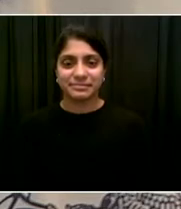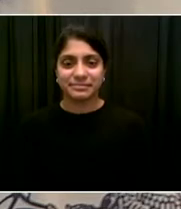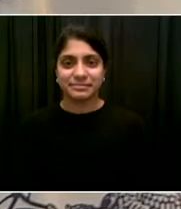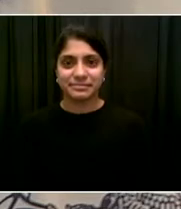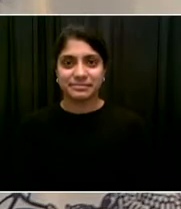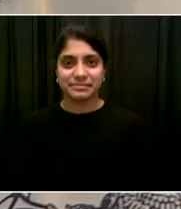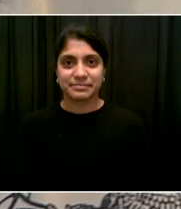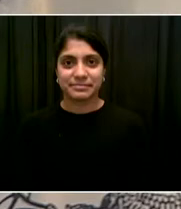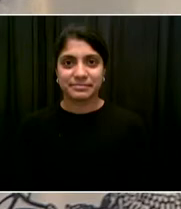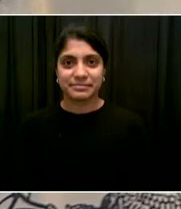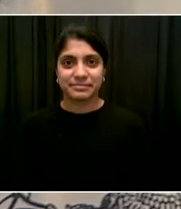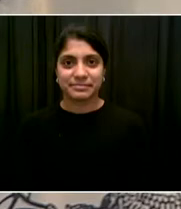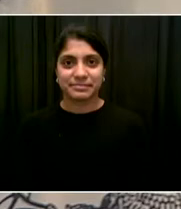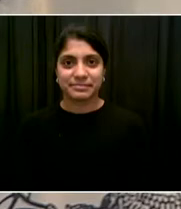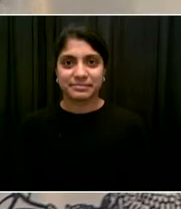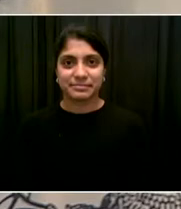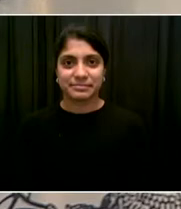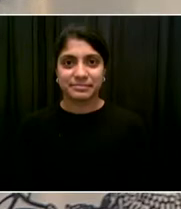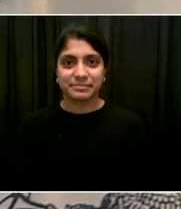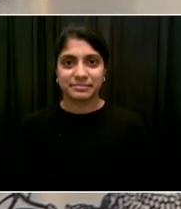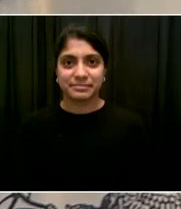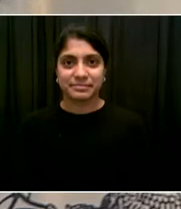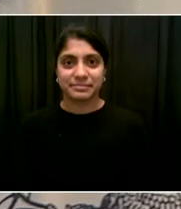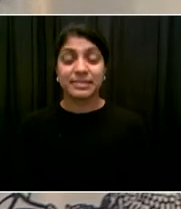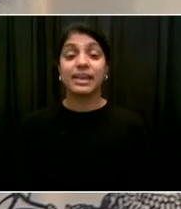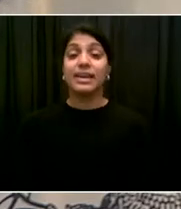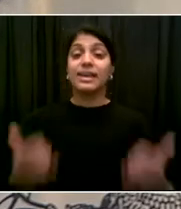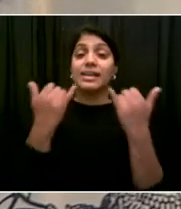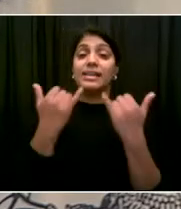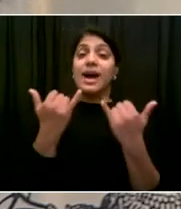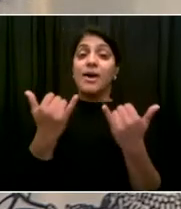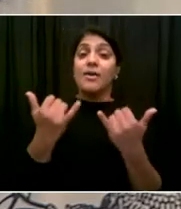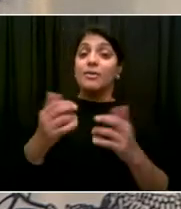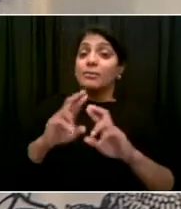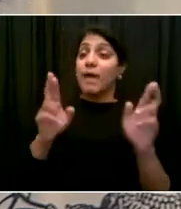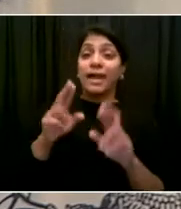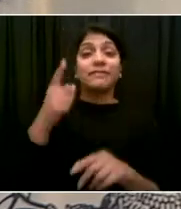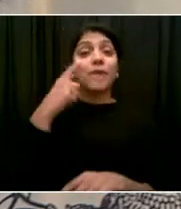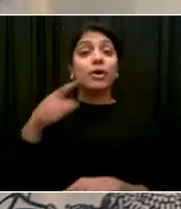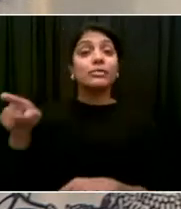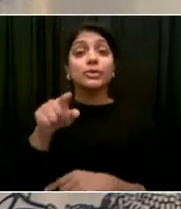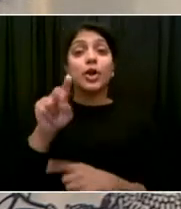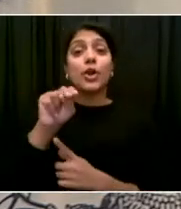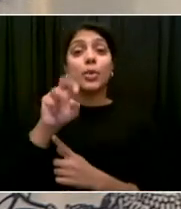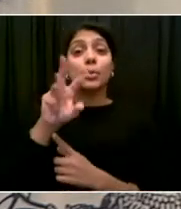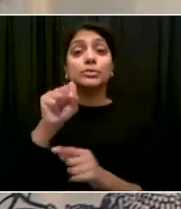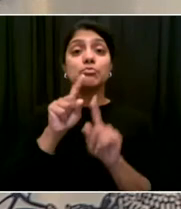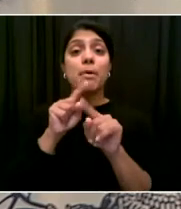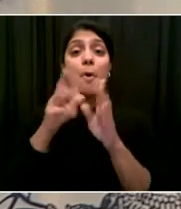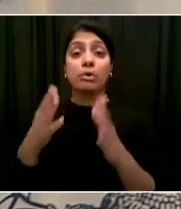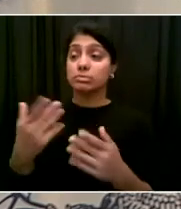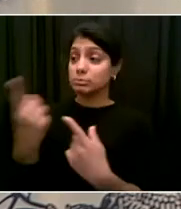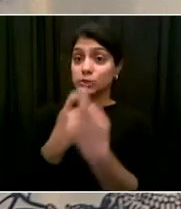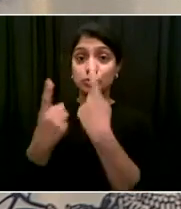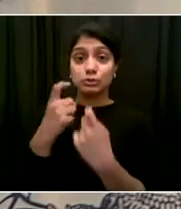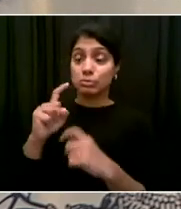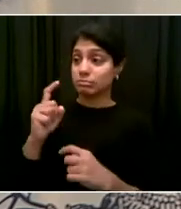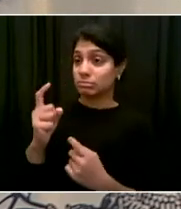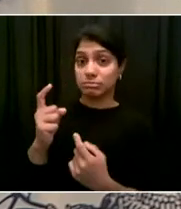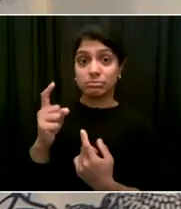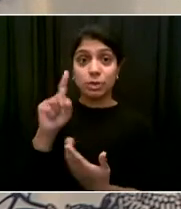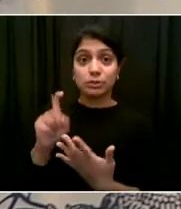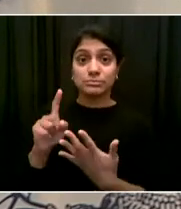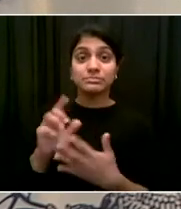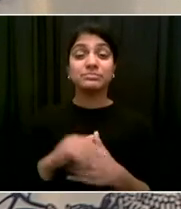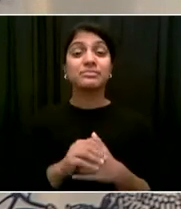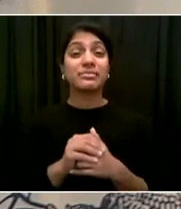media. Please let me know the name and outlet of each journalist. Good morning. We will now begin our Q&A. As a